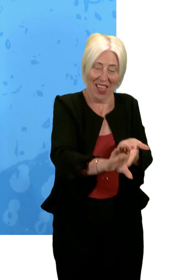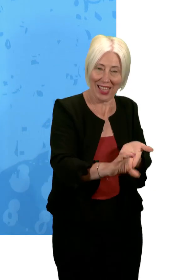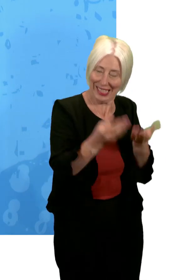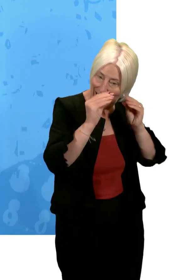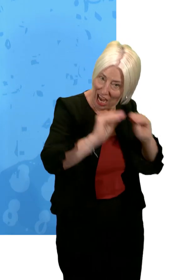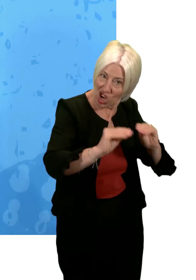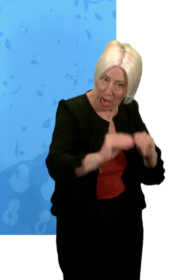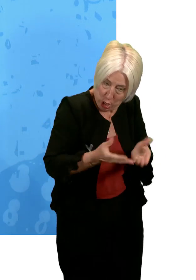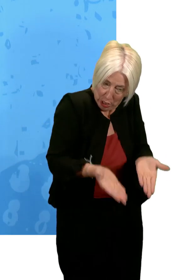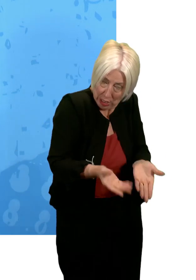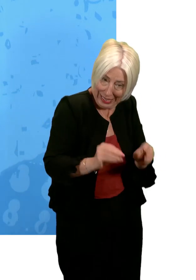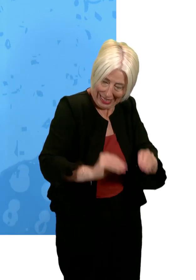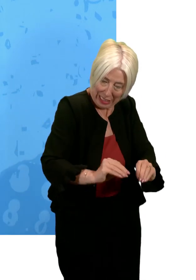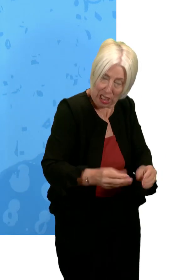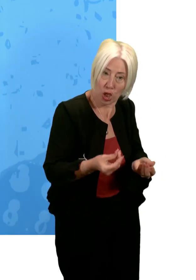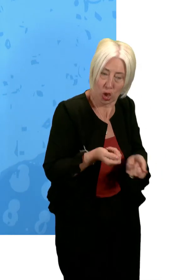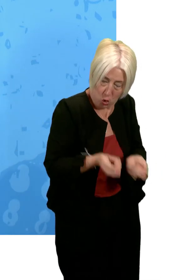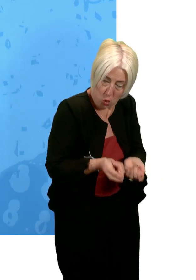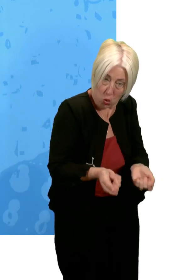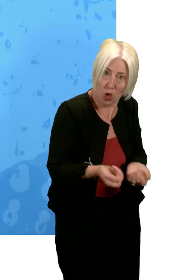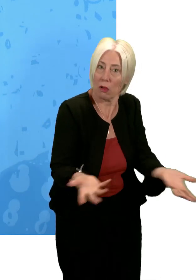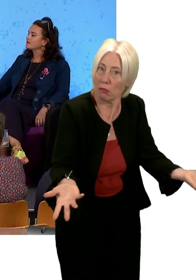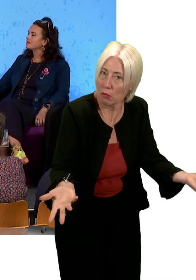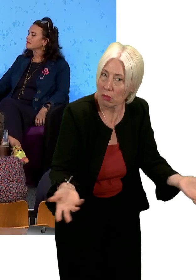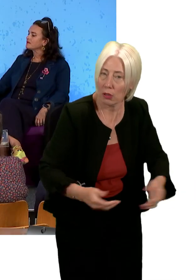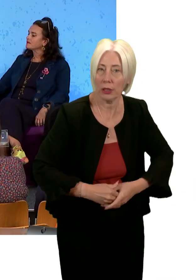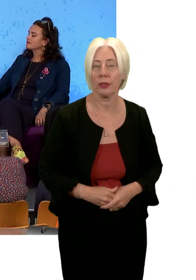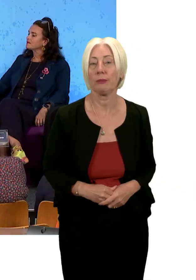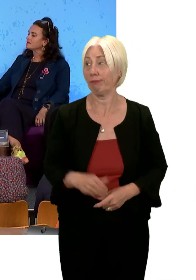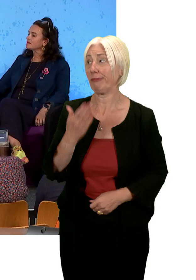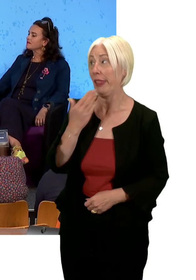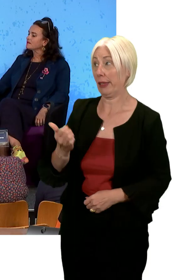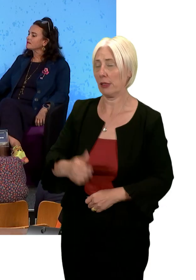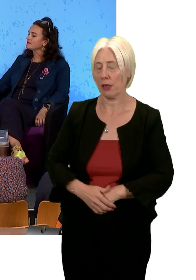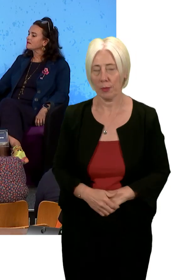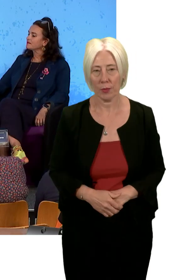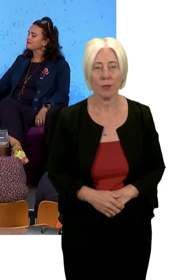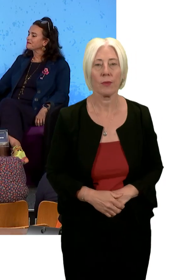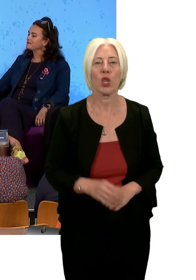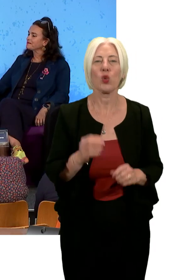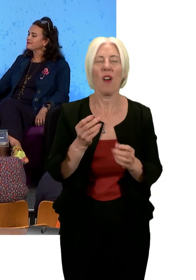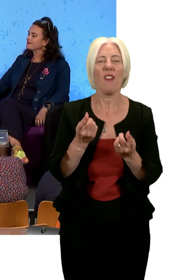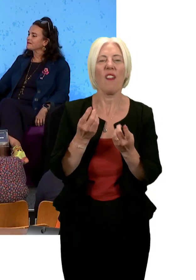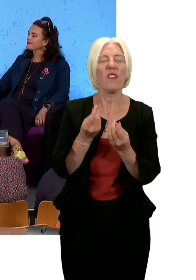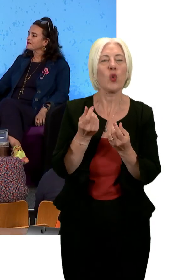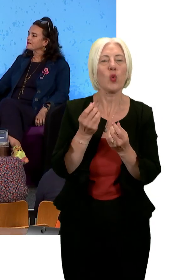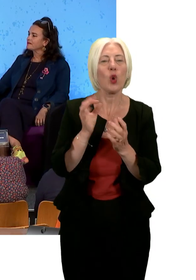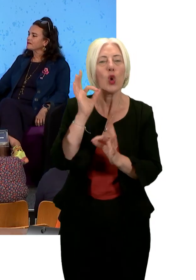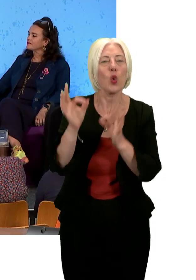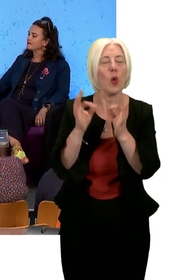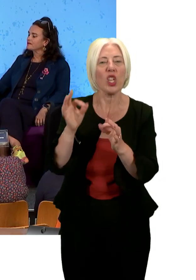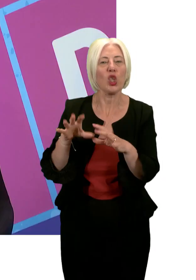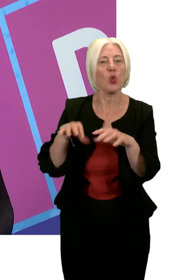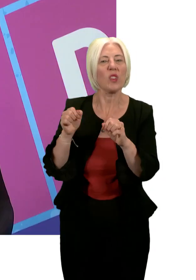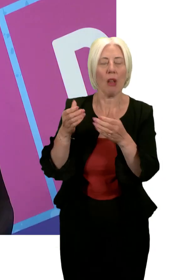teaching our kids to cook. Okay, thank you. Thanks very much. So I've got a couple of wee opener questions, and then we'll come to the audience